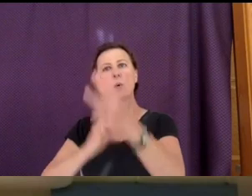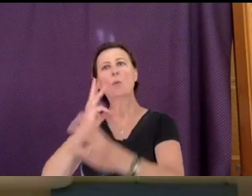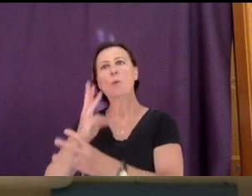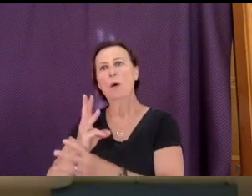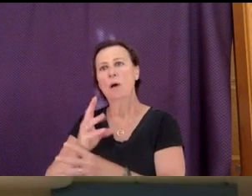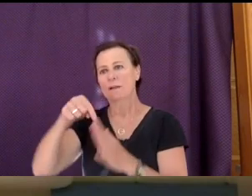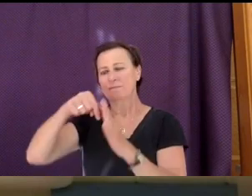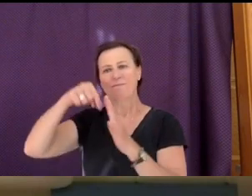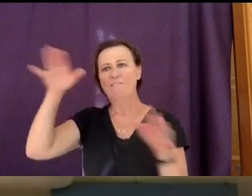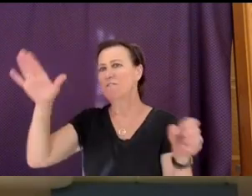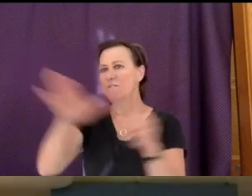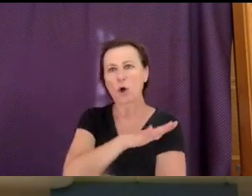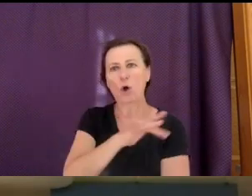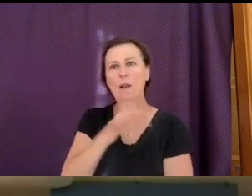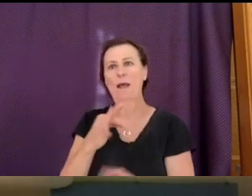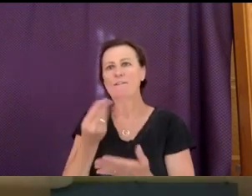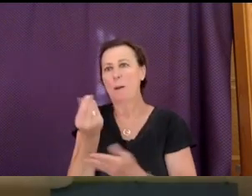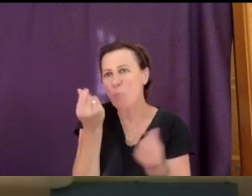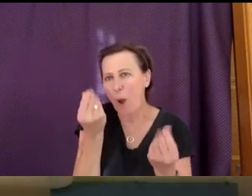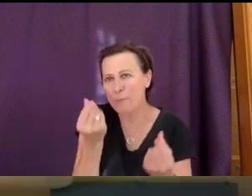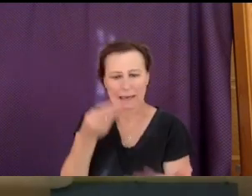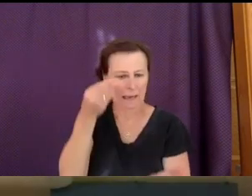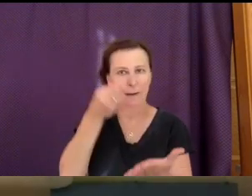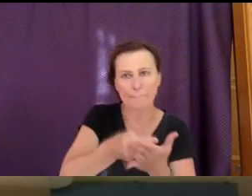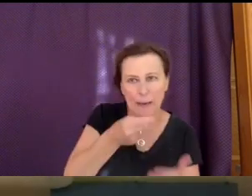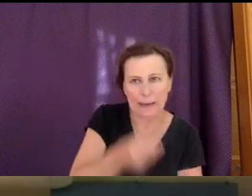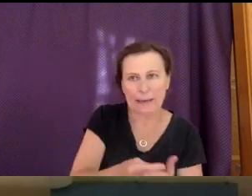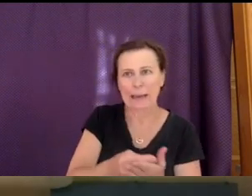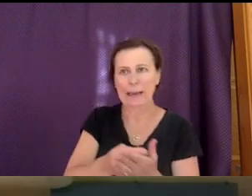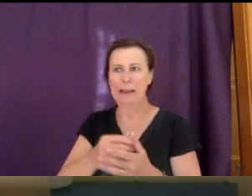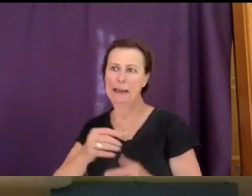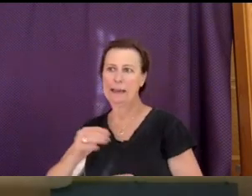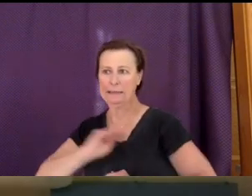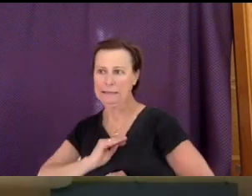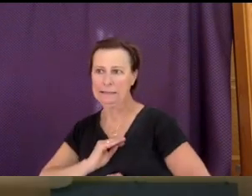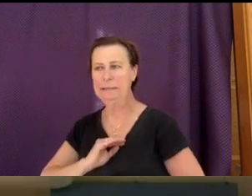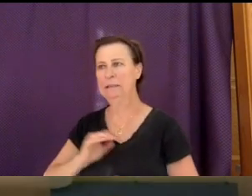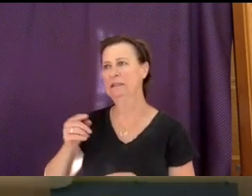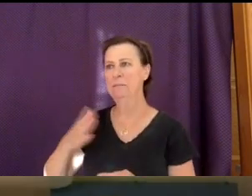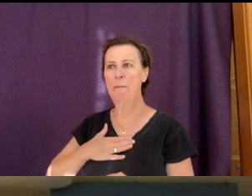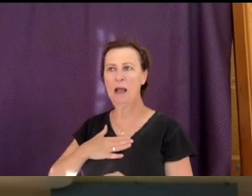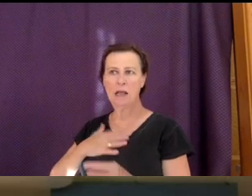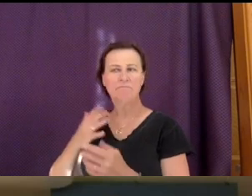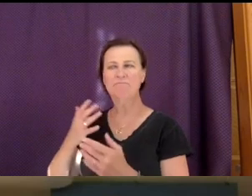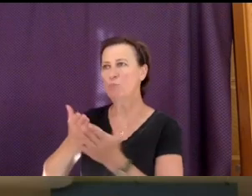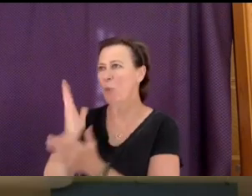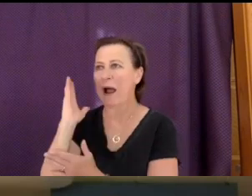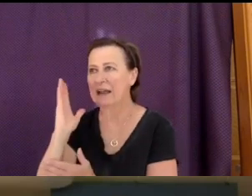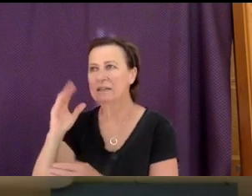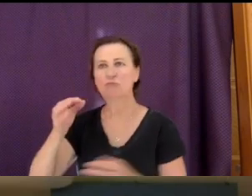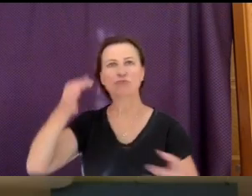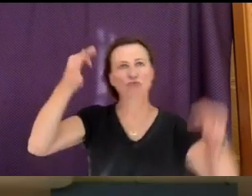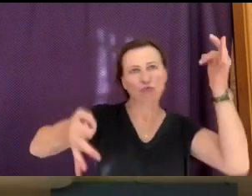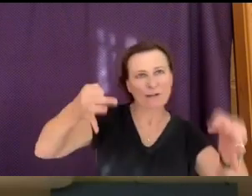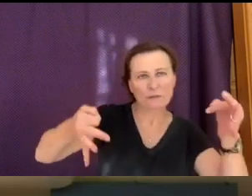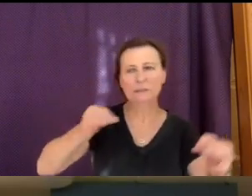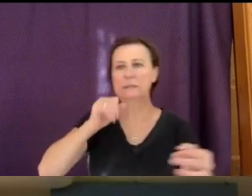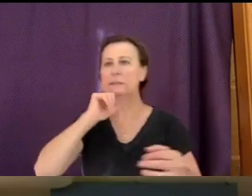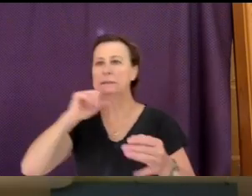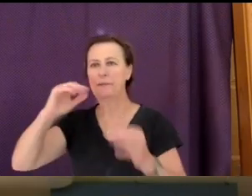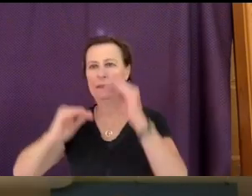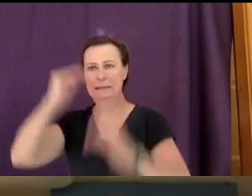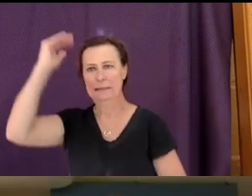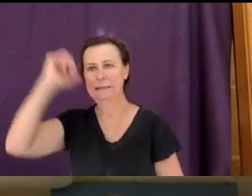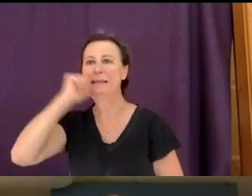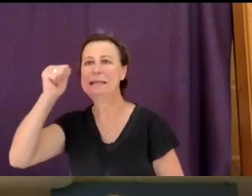money, entitlement and obligation, justice and injustice. Imagine